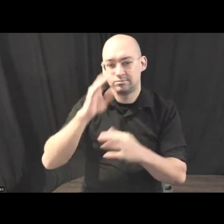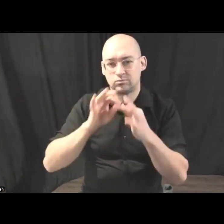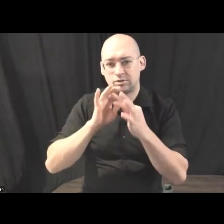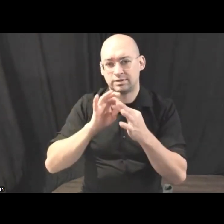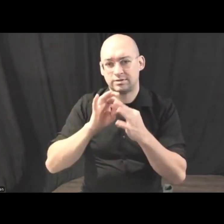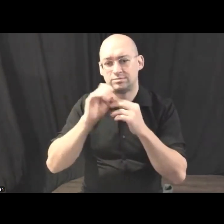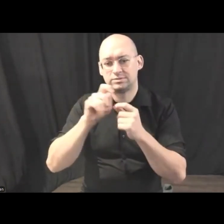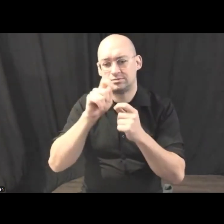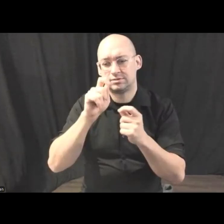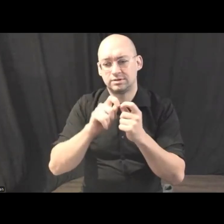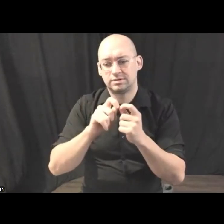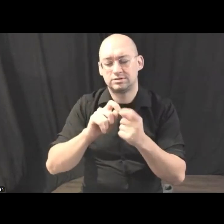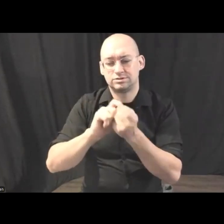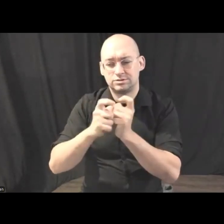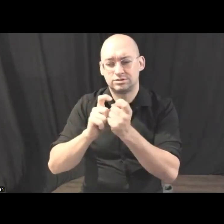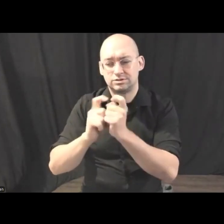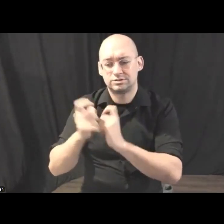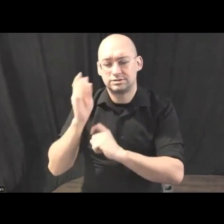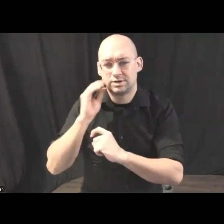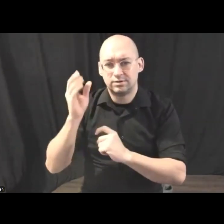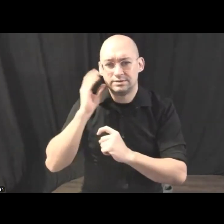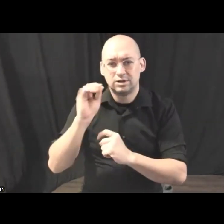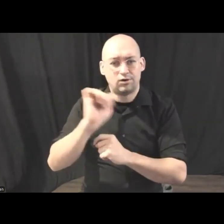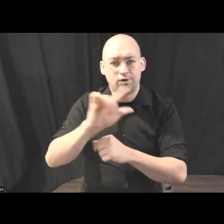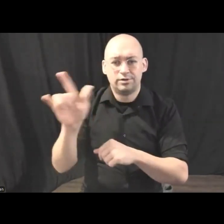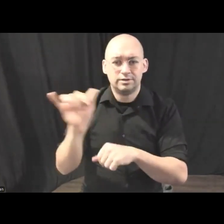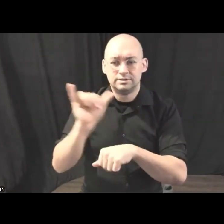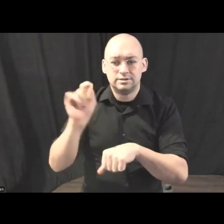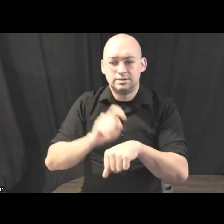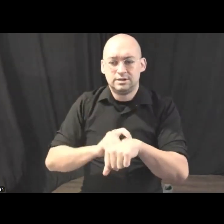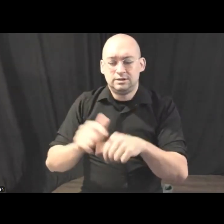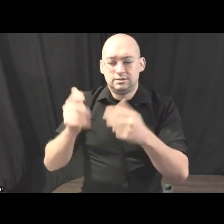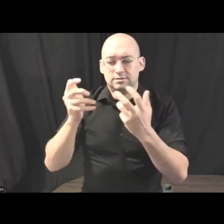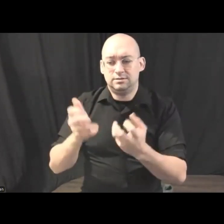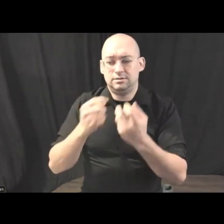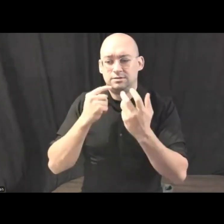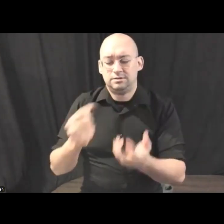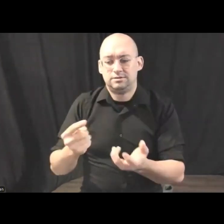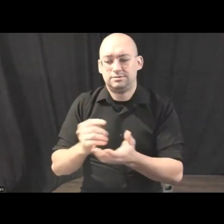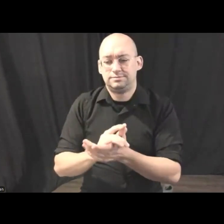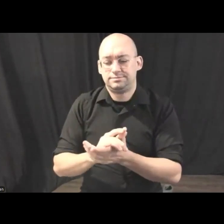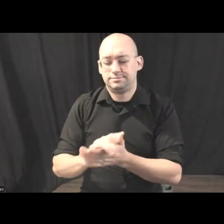the changes that we're experiencing all at once, I want to also just say we